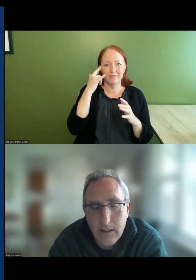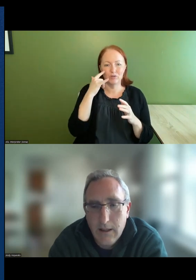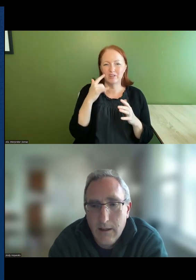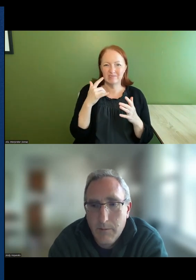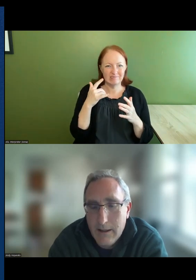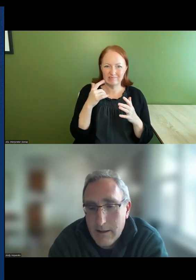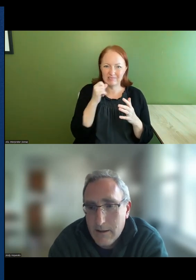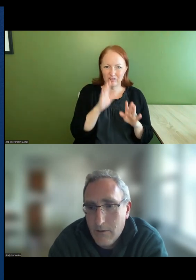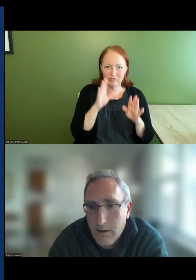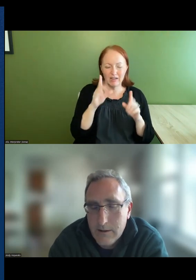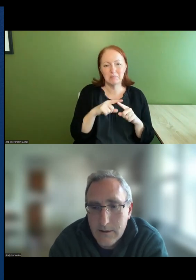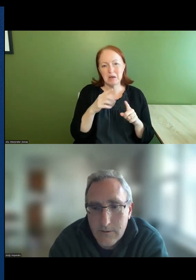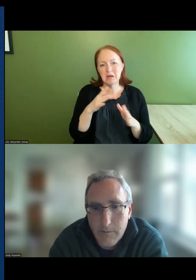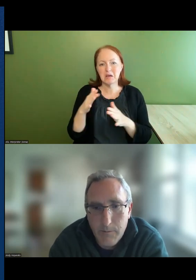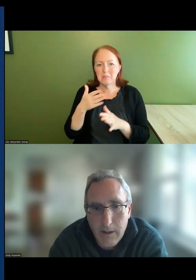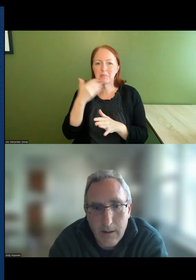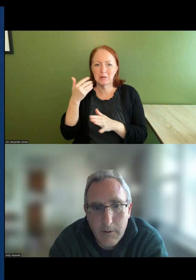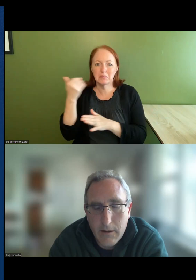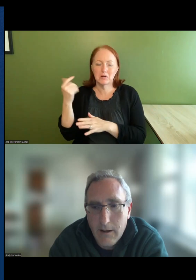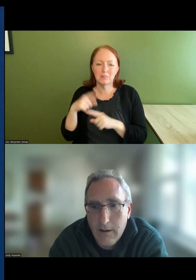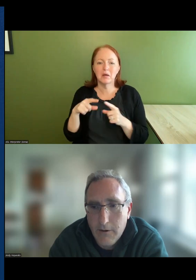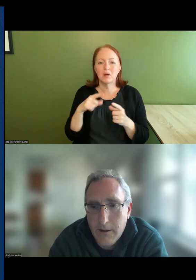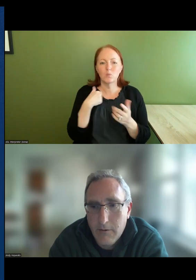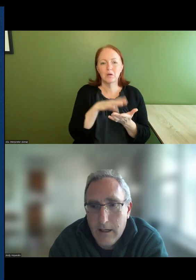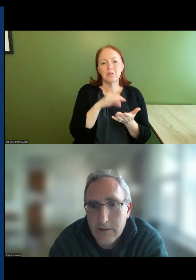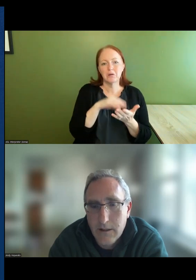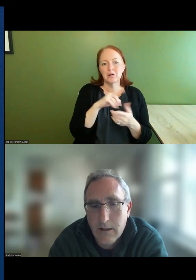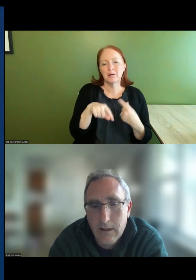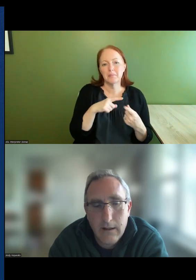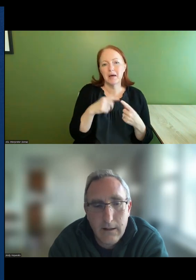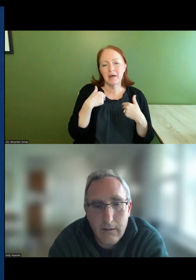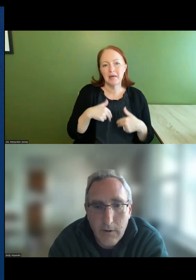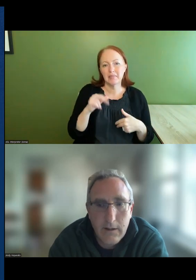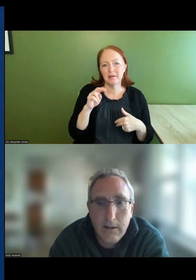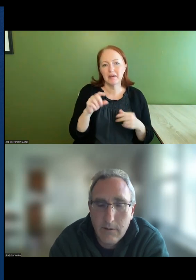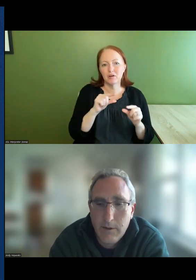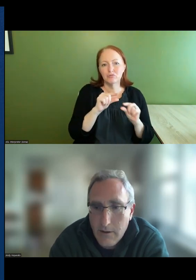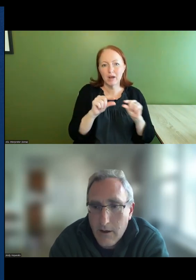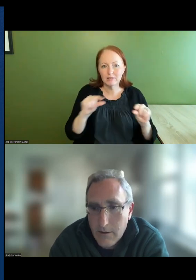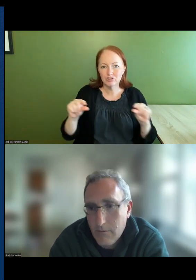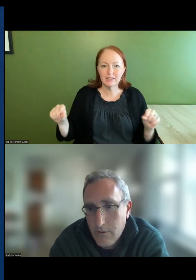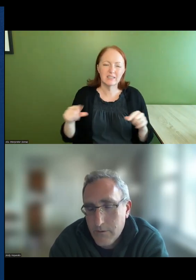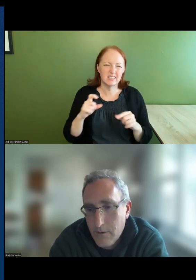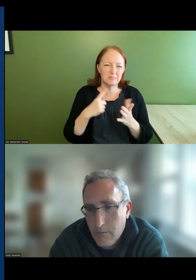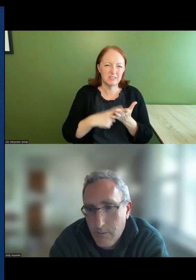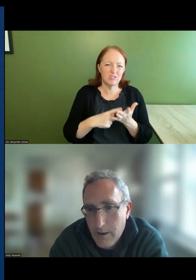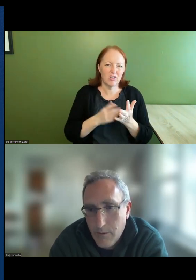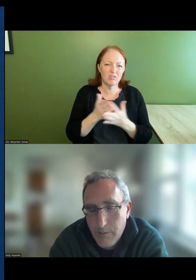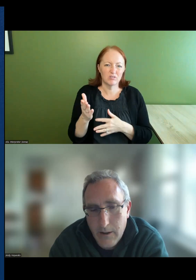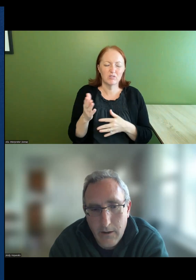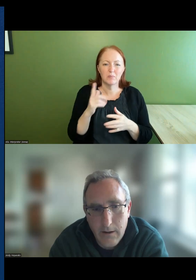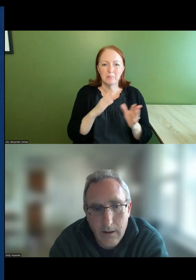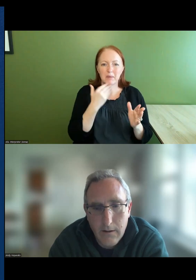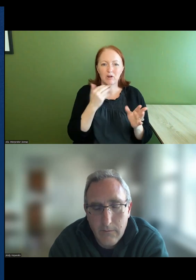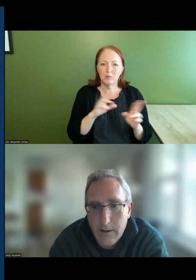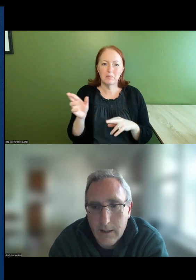place. But I think there were lessons from the pandemic around healthcare rationing that really need to be talked through so that we're better